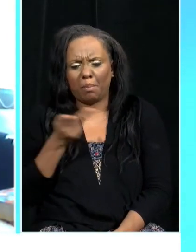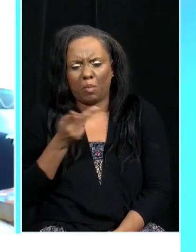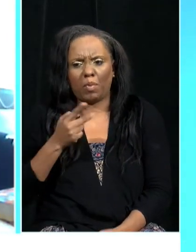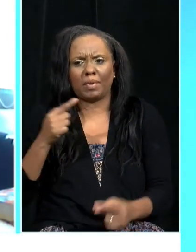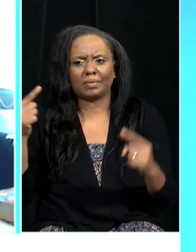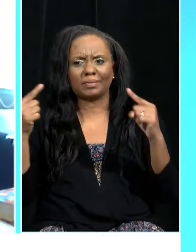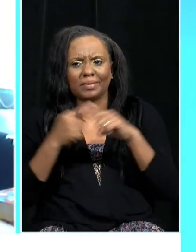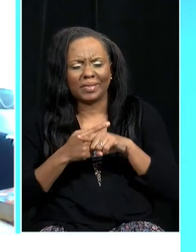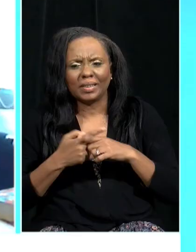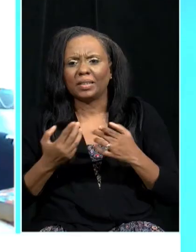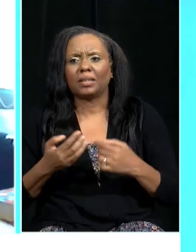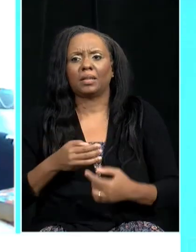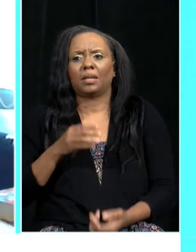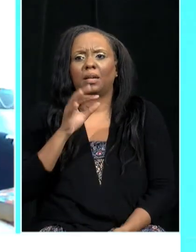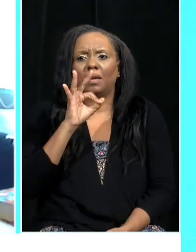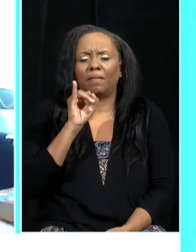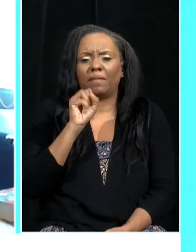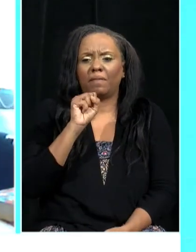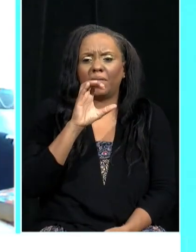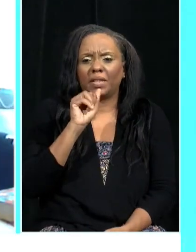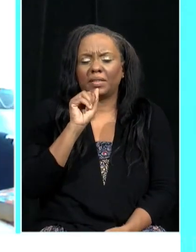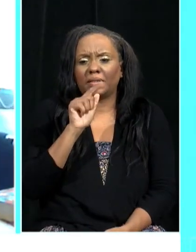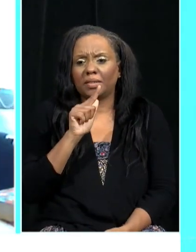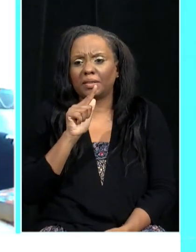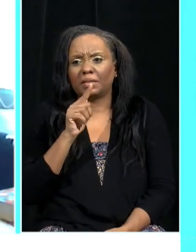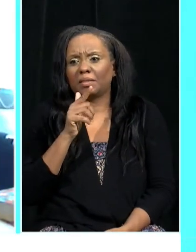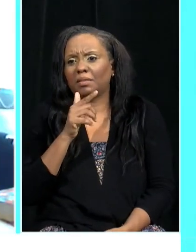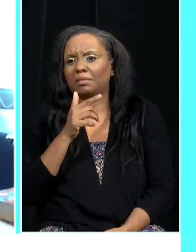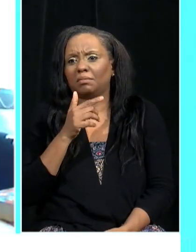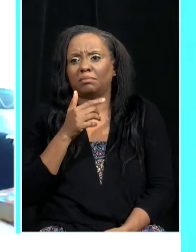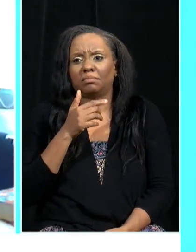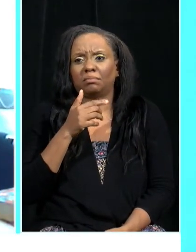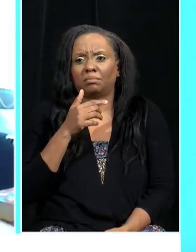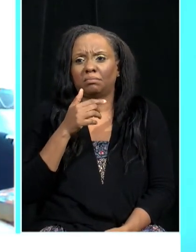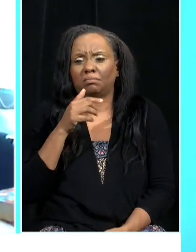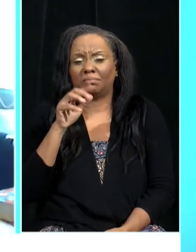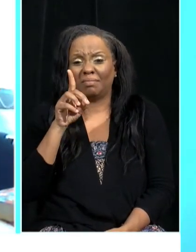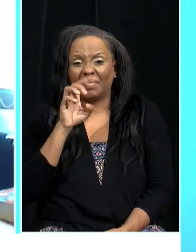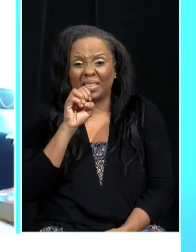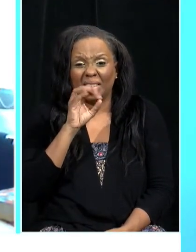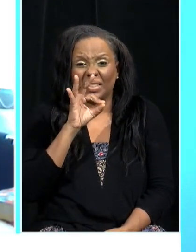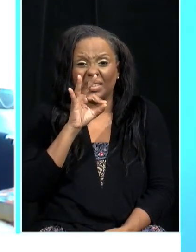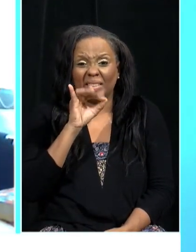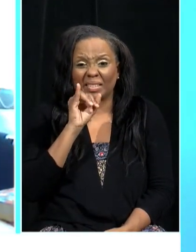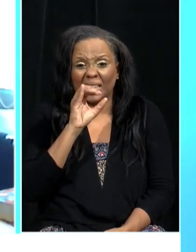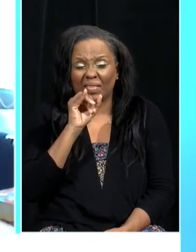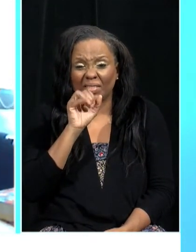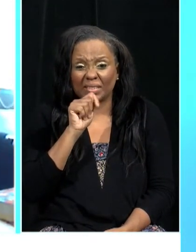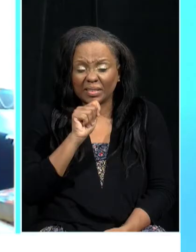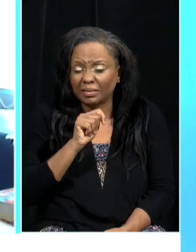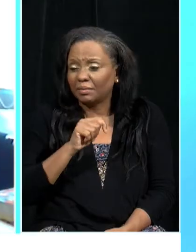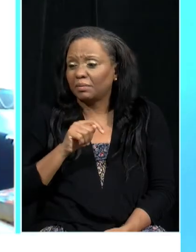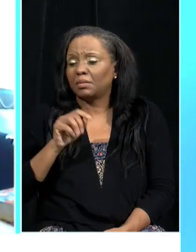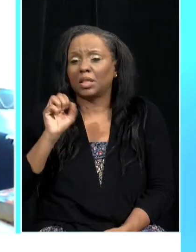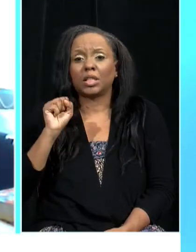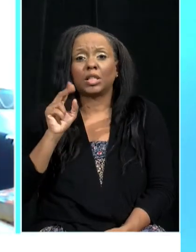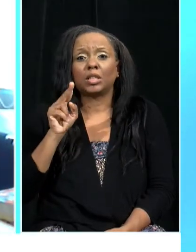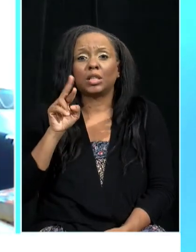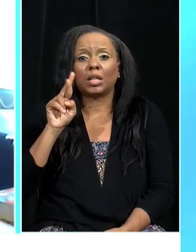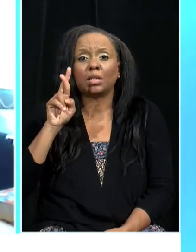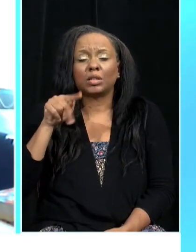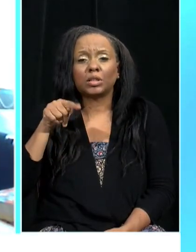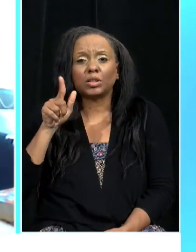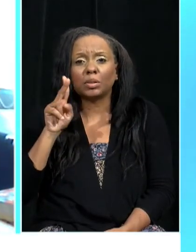is good, uh, this used to be old style debates going on among dueling economists. That doesn't obtain anymore.